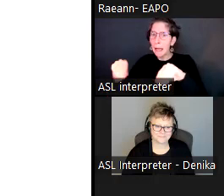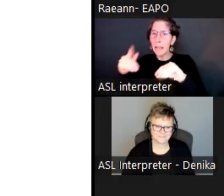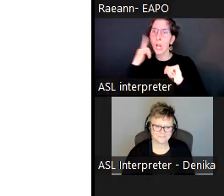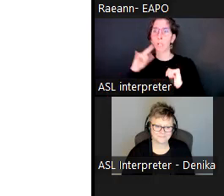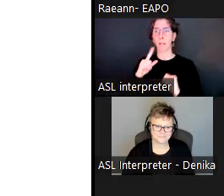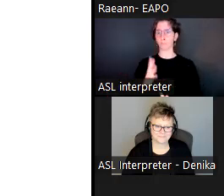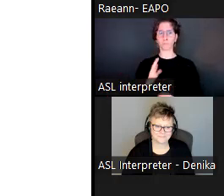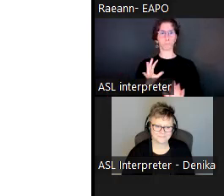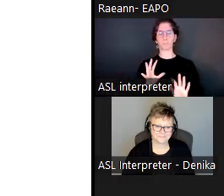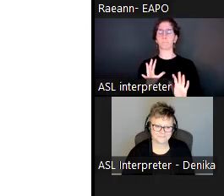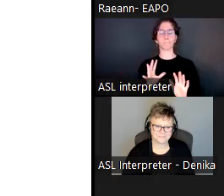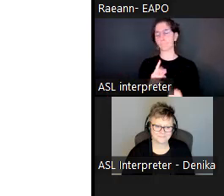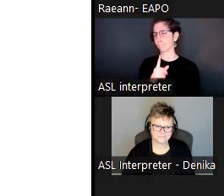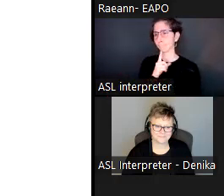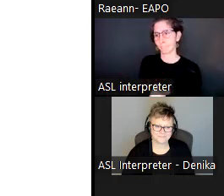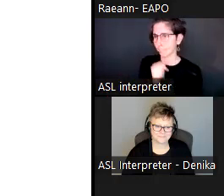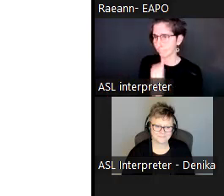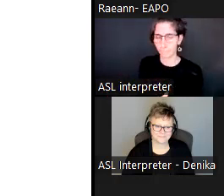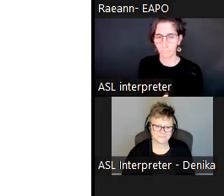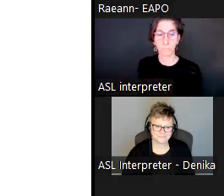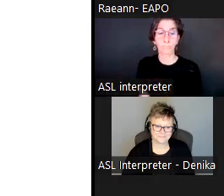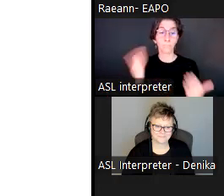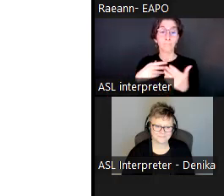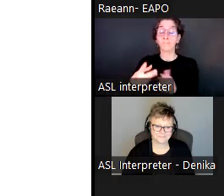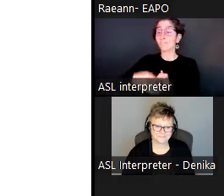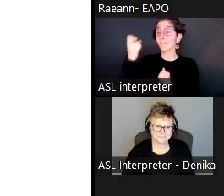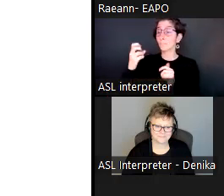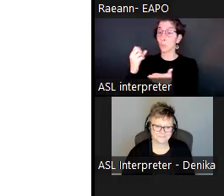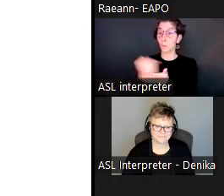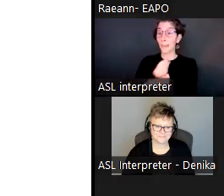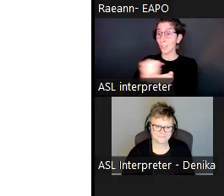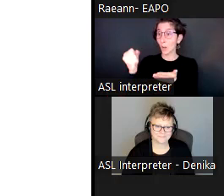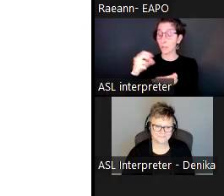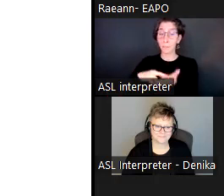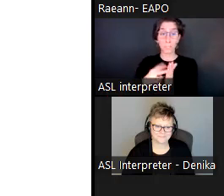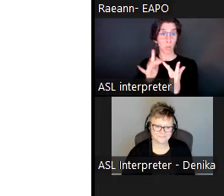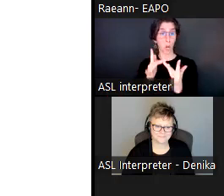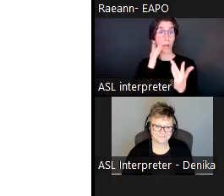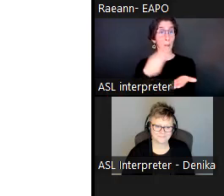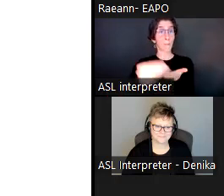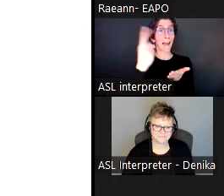stolen credit cards. So fraudsters will also place orders online using stolen credit cards.